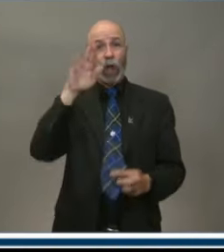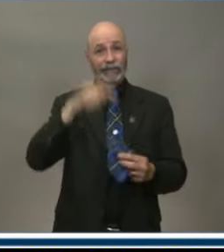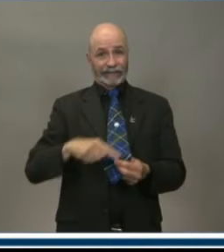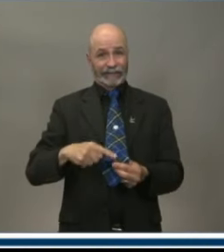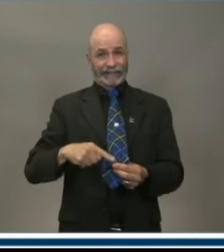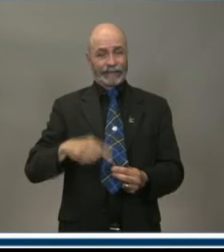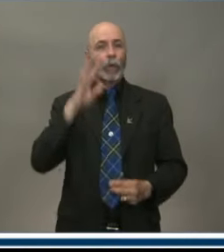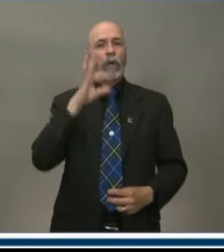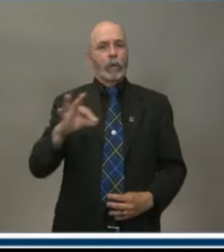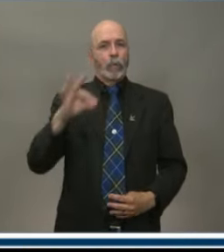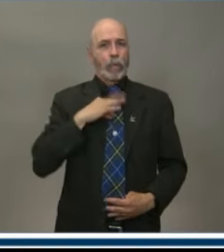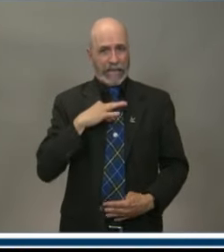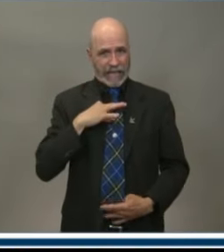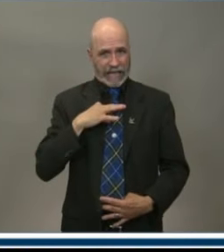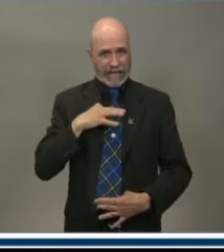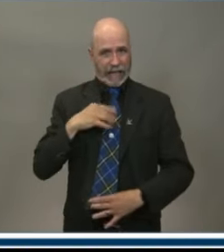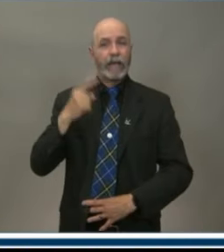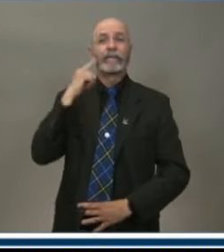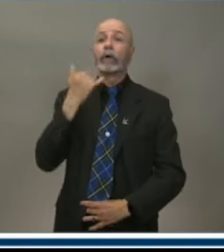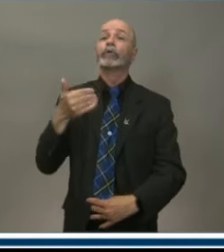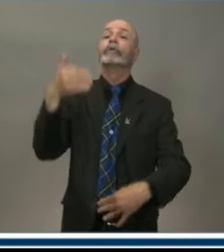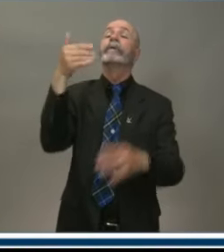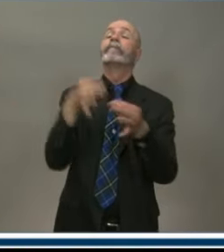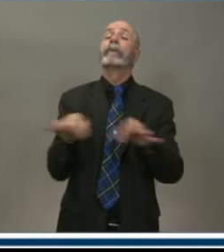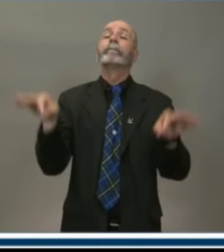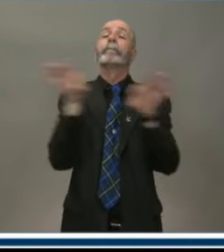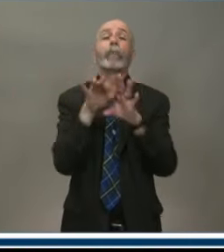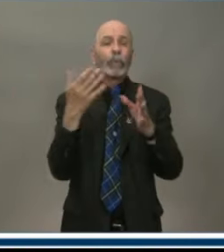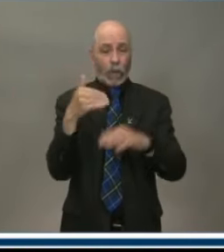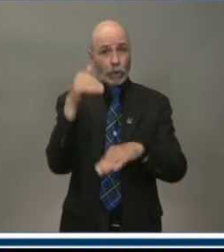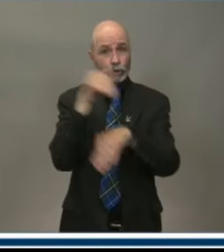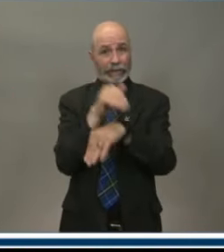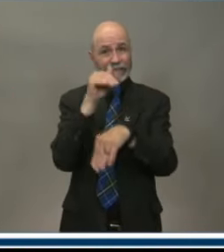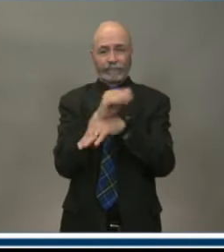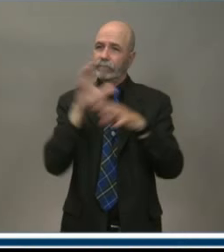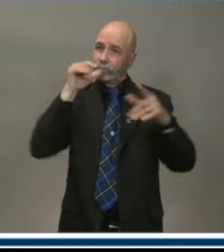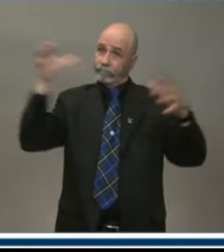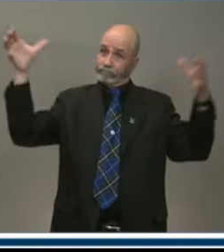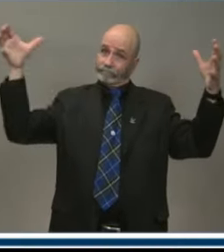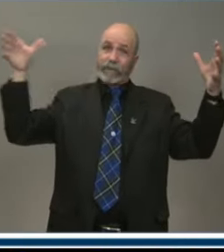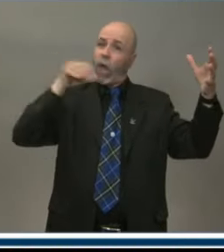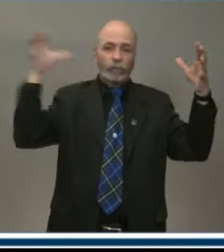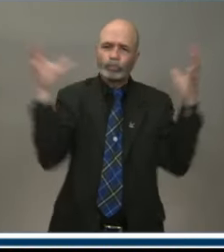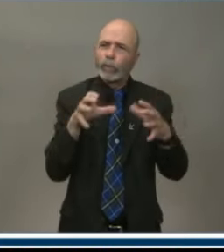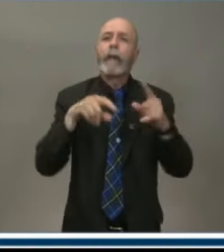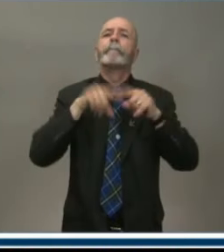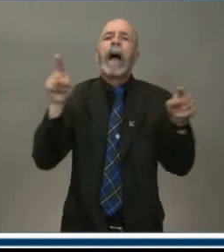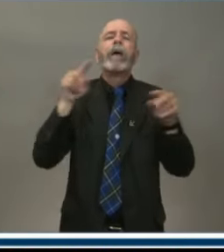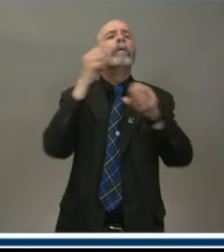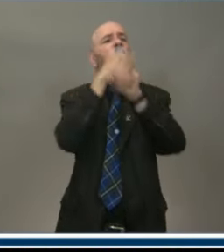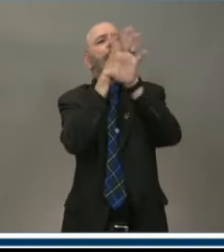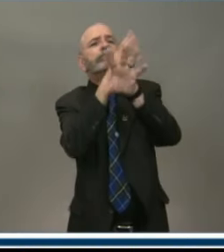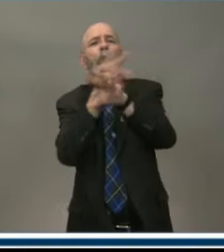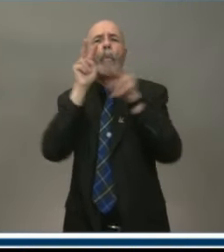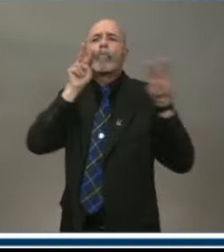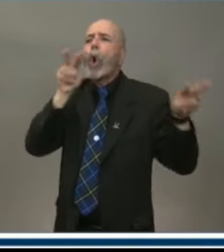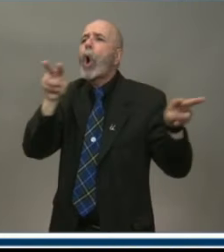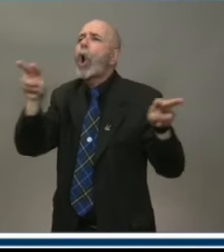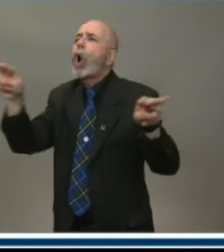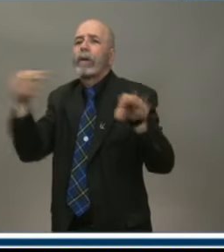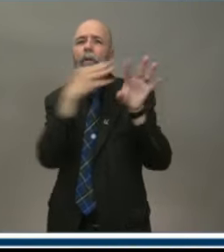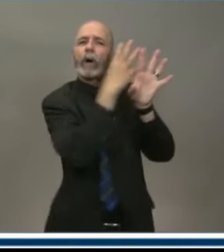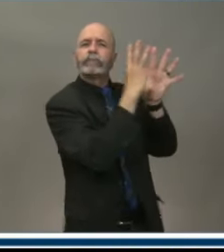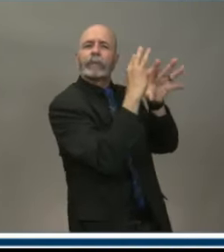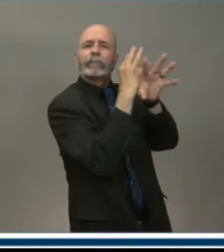is an opportunity for all of us to come together without coming together. And I'm sorry this has to be a virtual gathering and that the